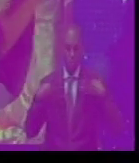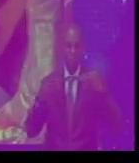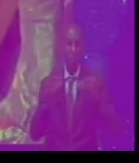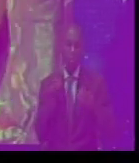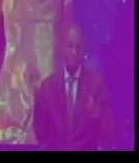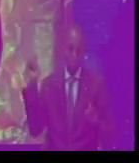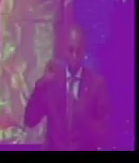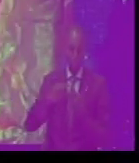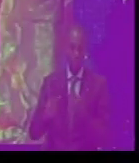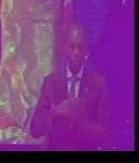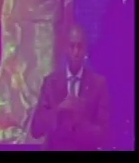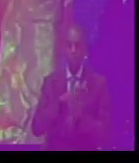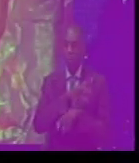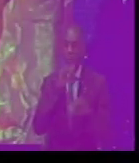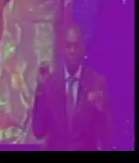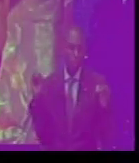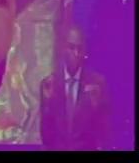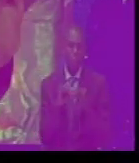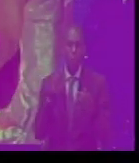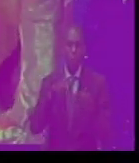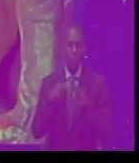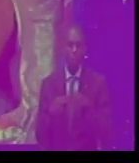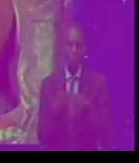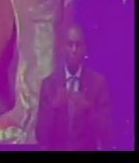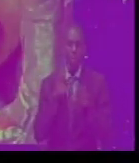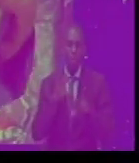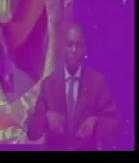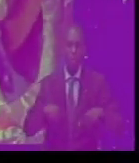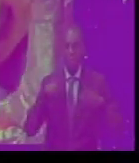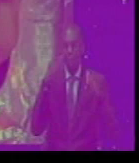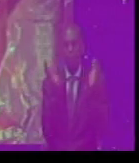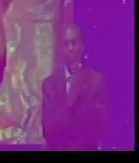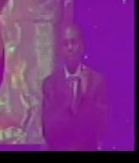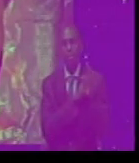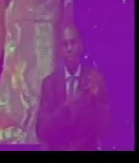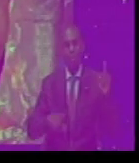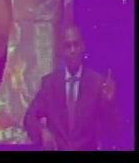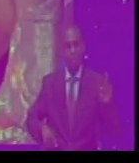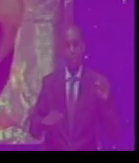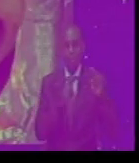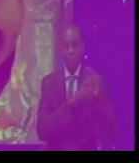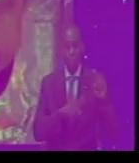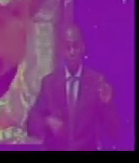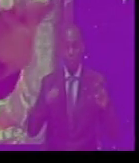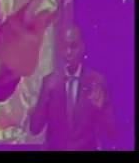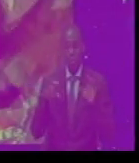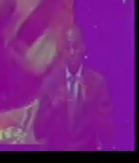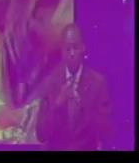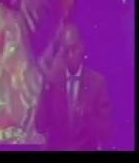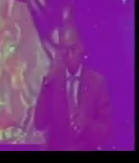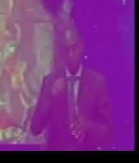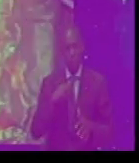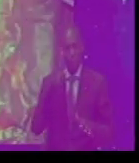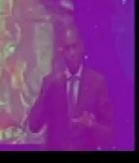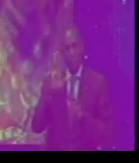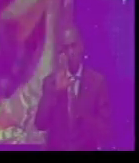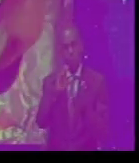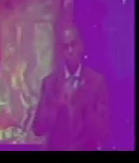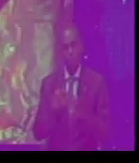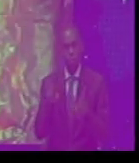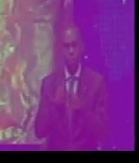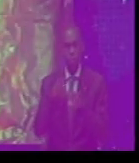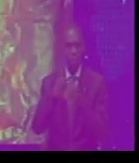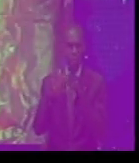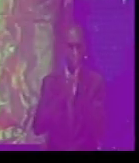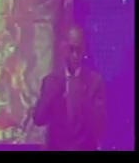that divine connection, the Lord healed me. Till today, I never had that attack. Praise the Lord.